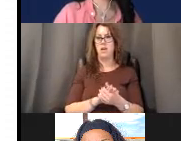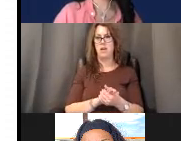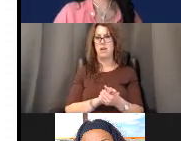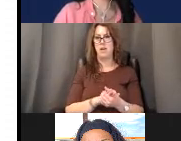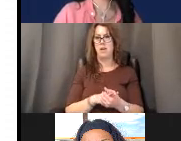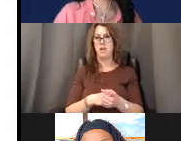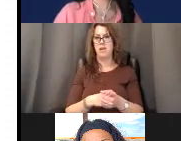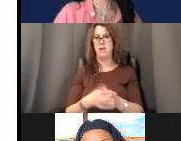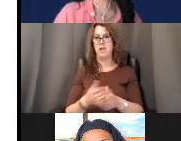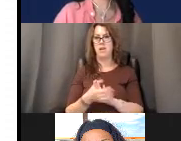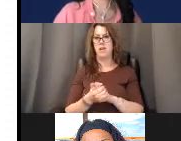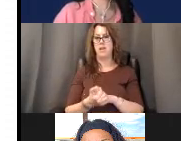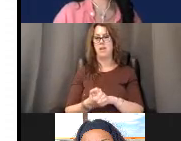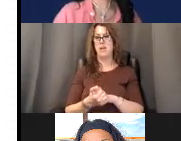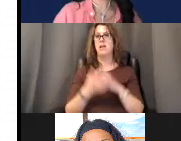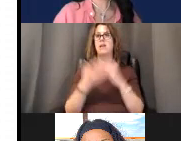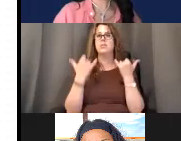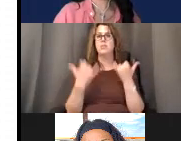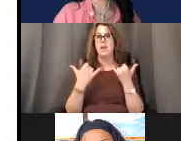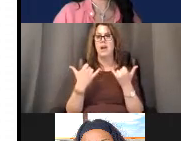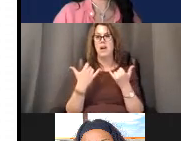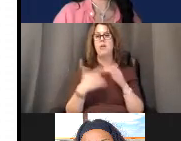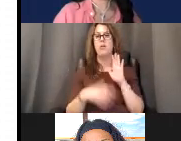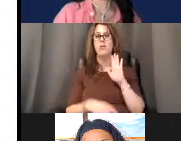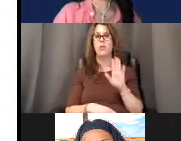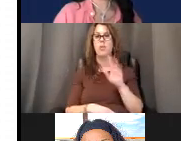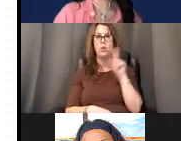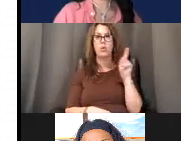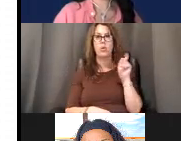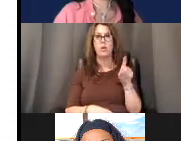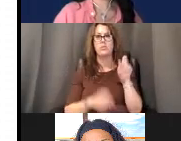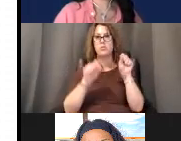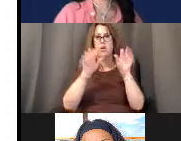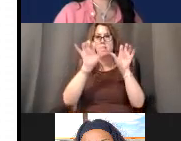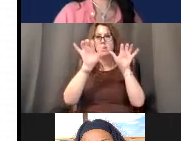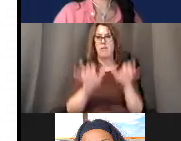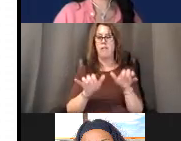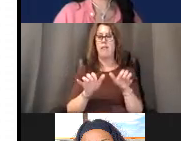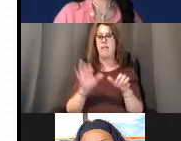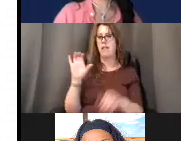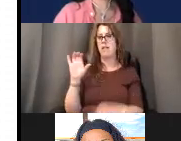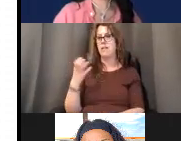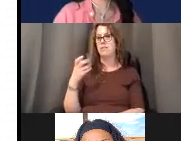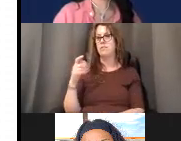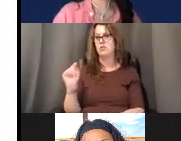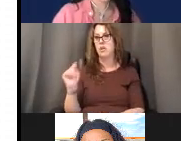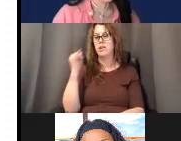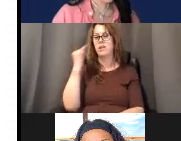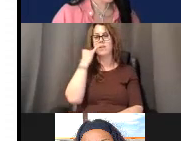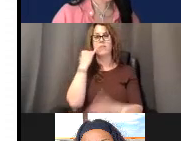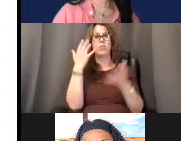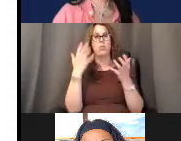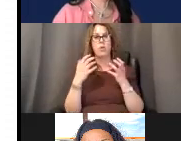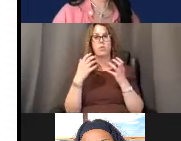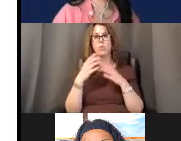put your questions in the chat. If you wanted to ask the question and then mute yourself, we can do that as